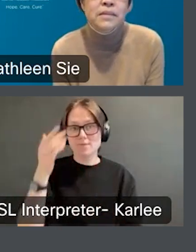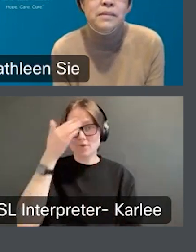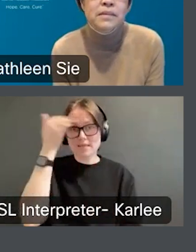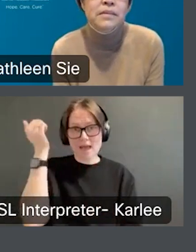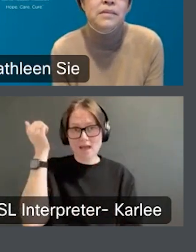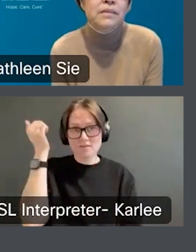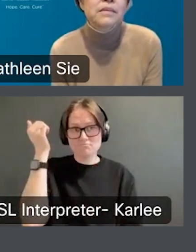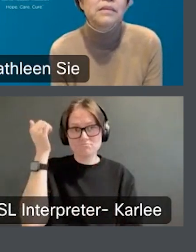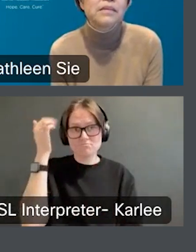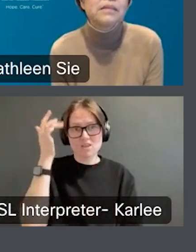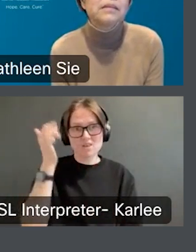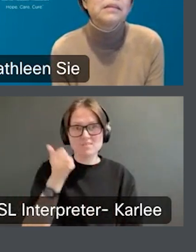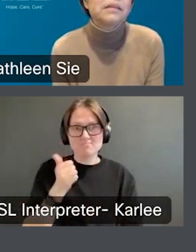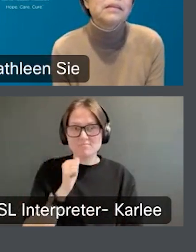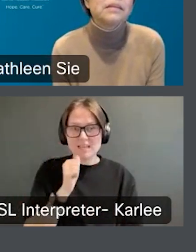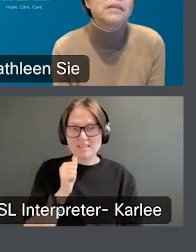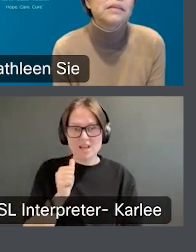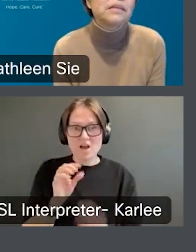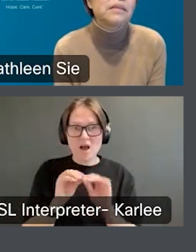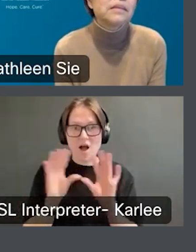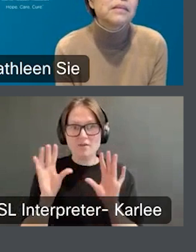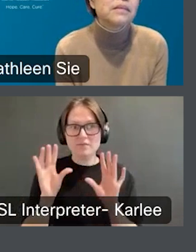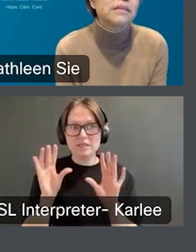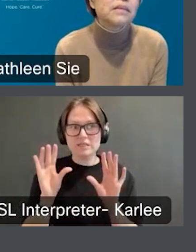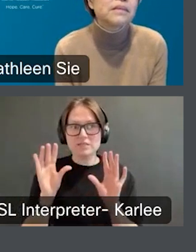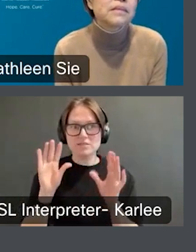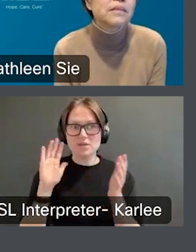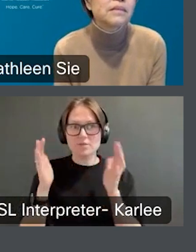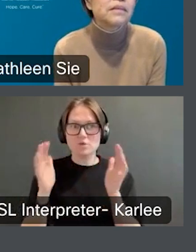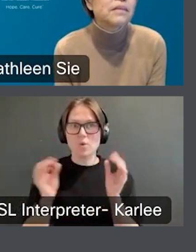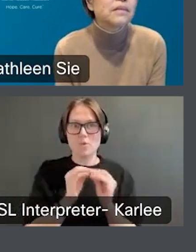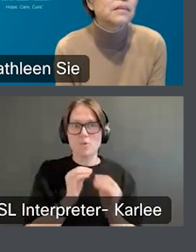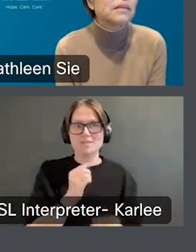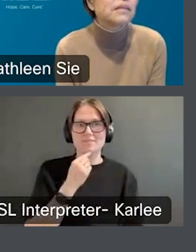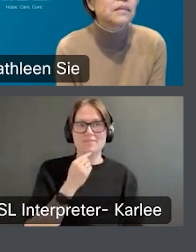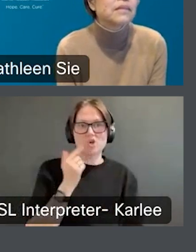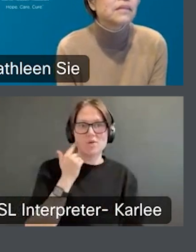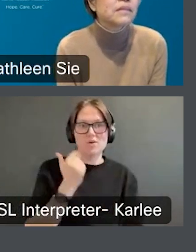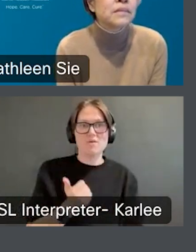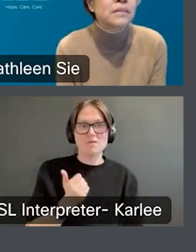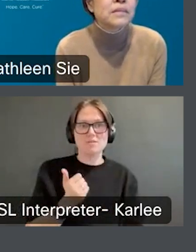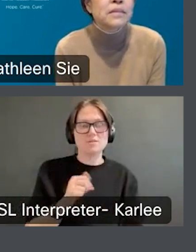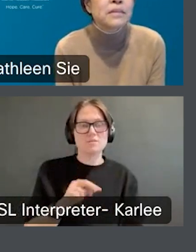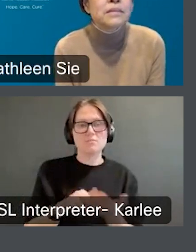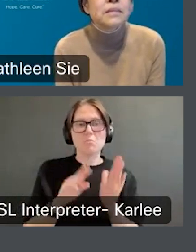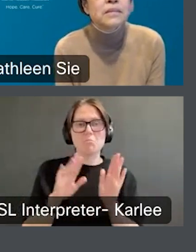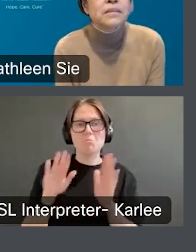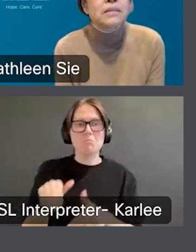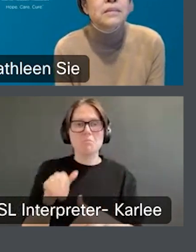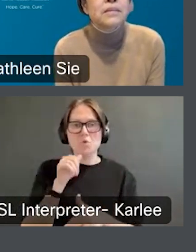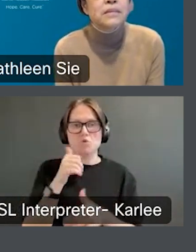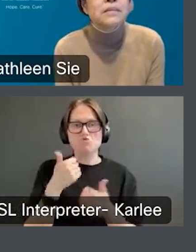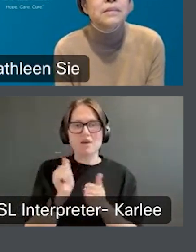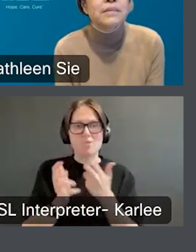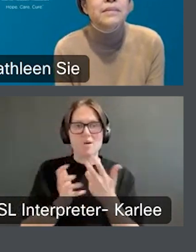a more severe hearing loss, then they don't try to accommodate it in the same